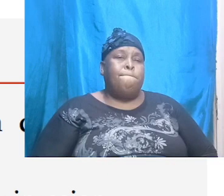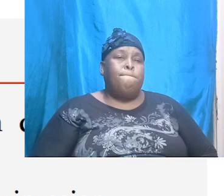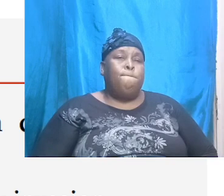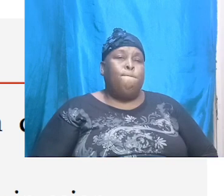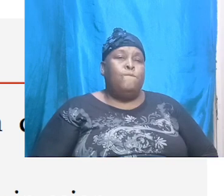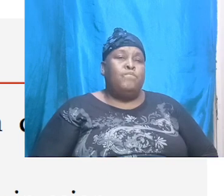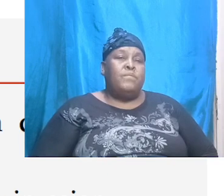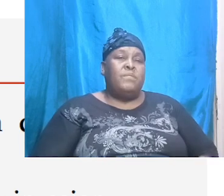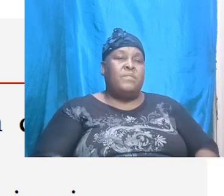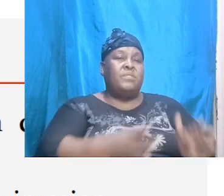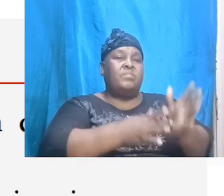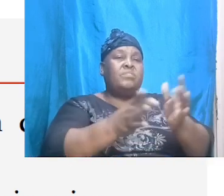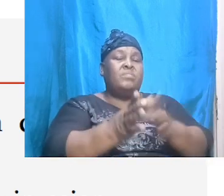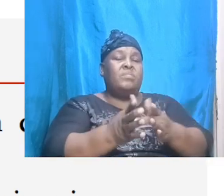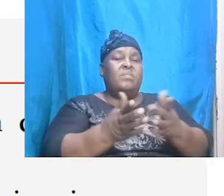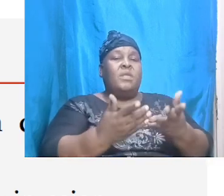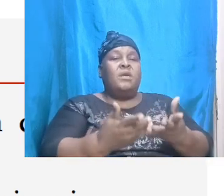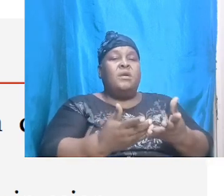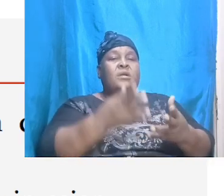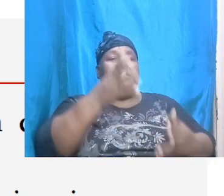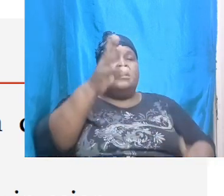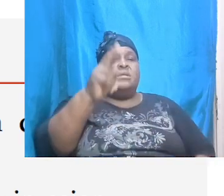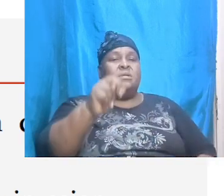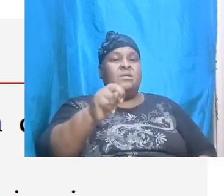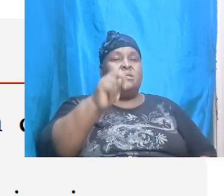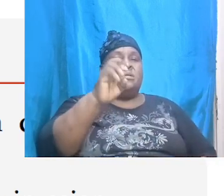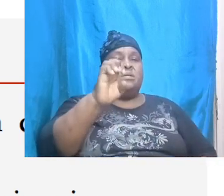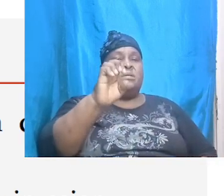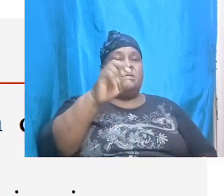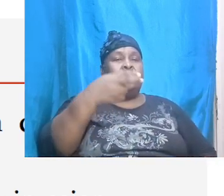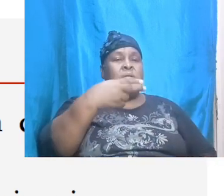Now the book of Nehemiah, amen,